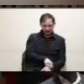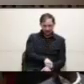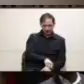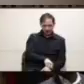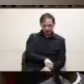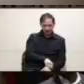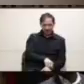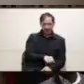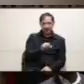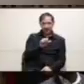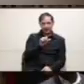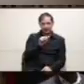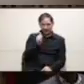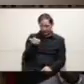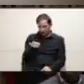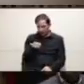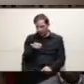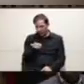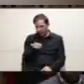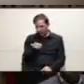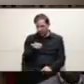And the next one.